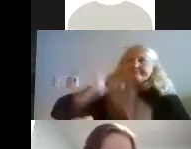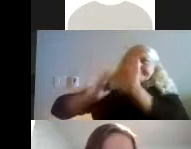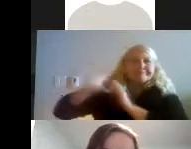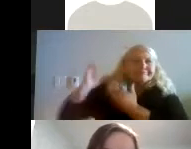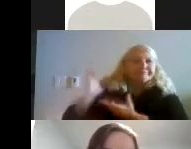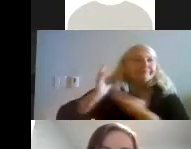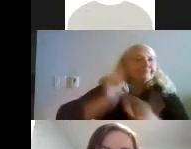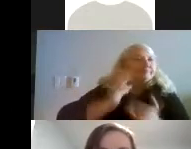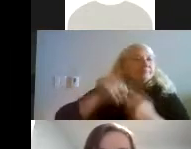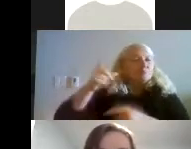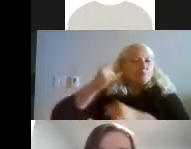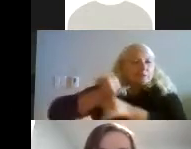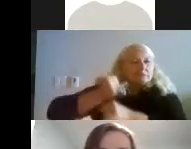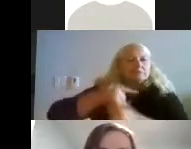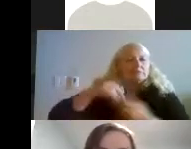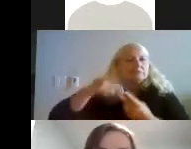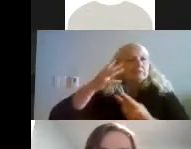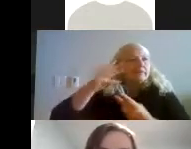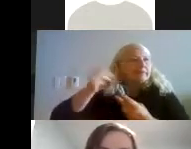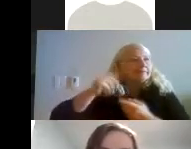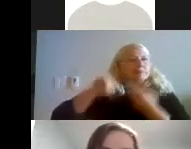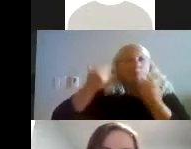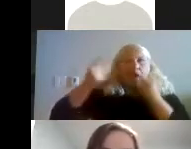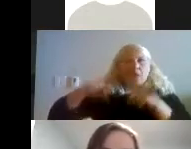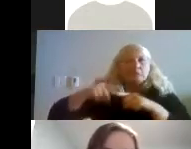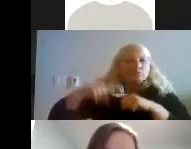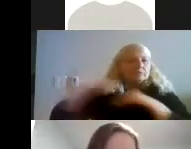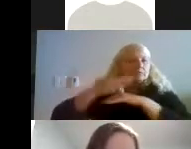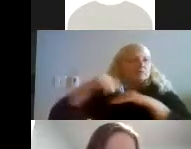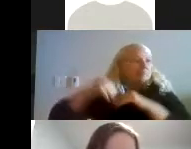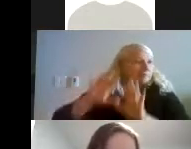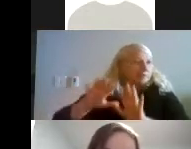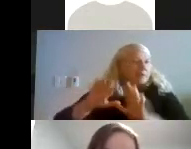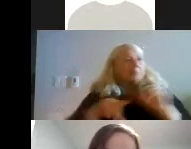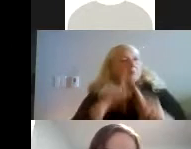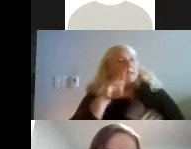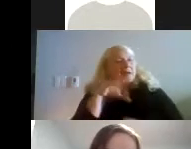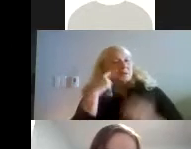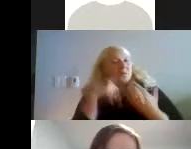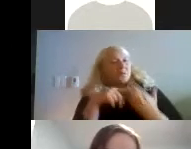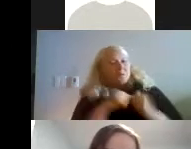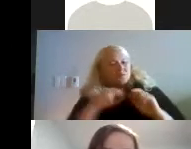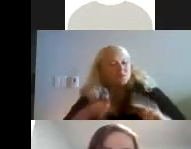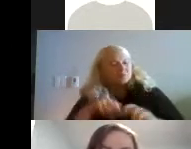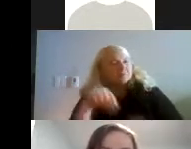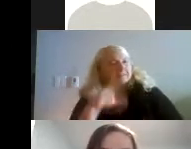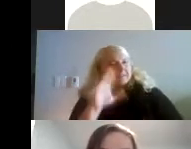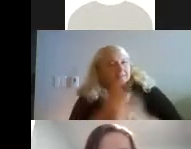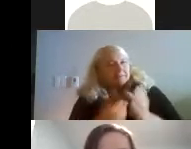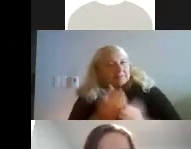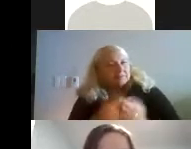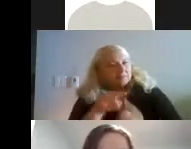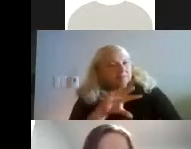people. But we don't often talk about this in the context of research. So, I would hope that